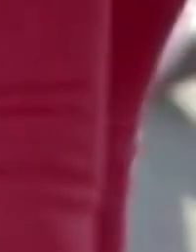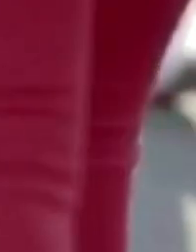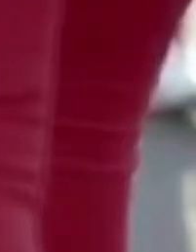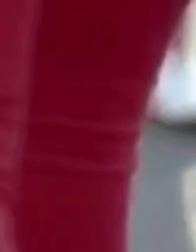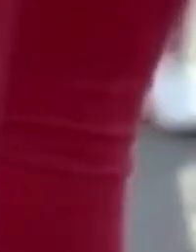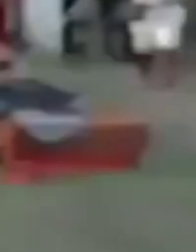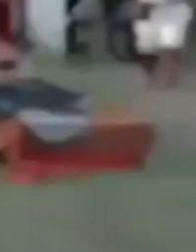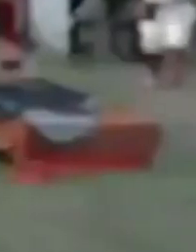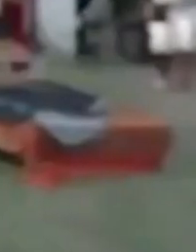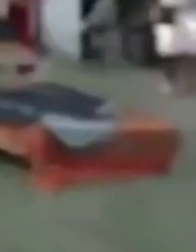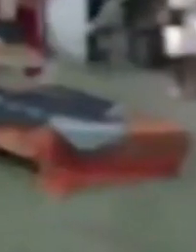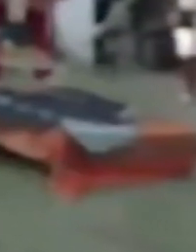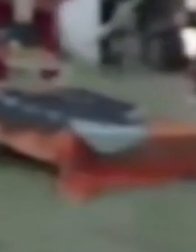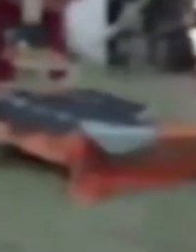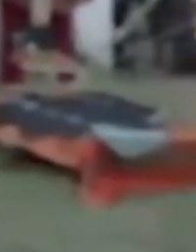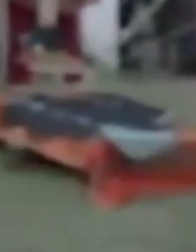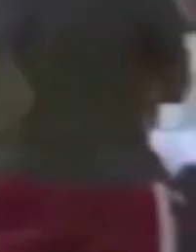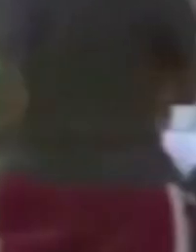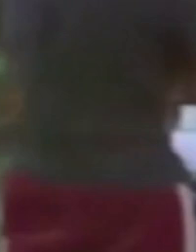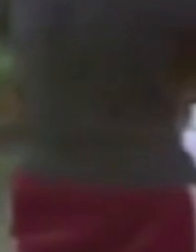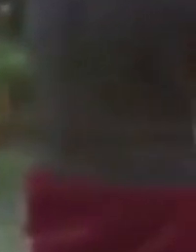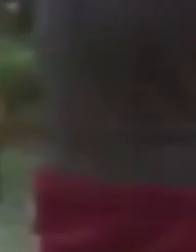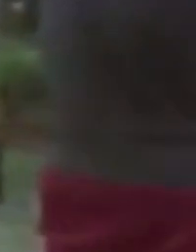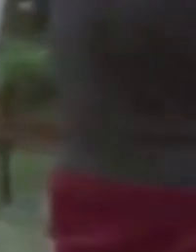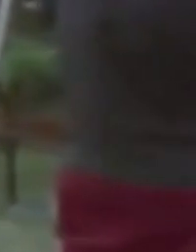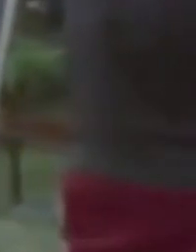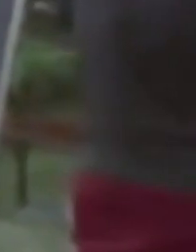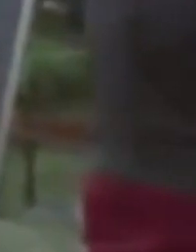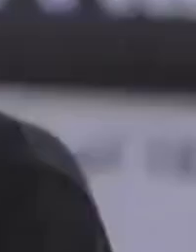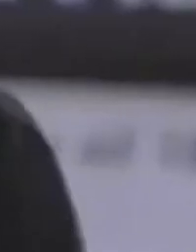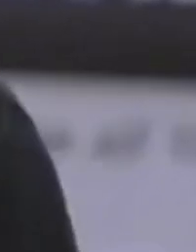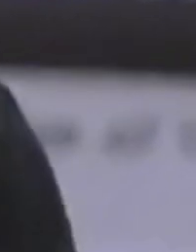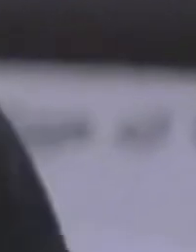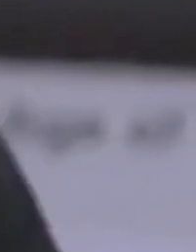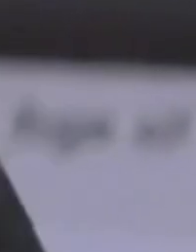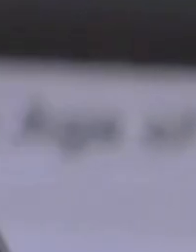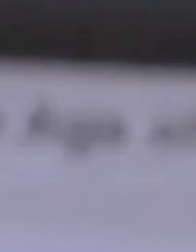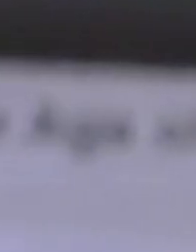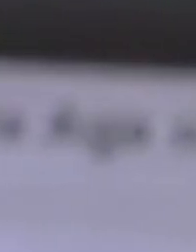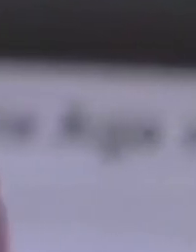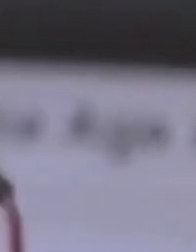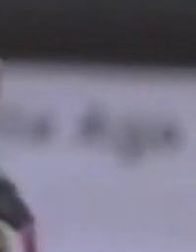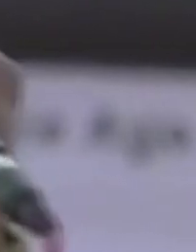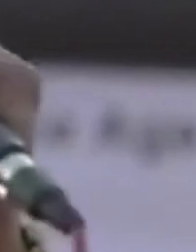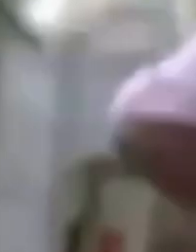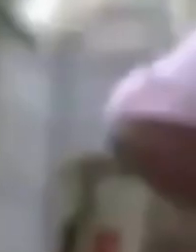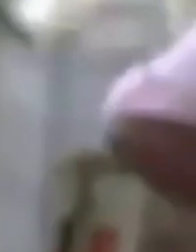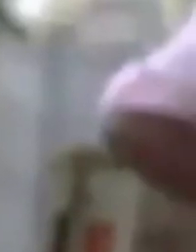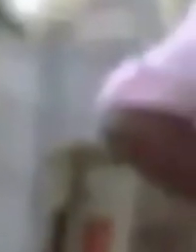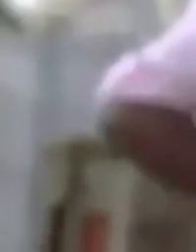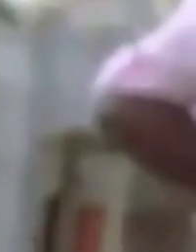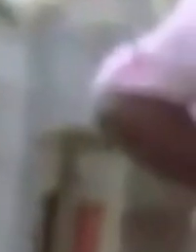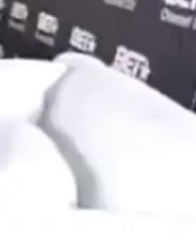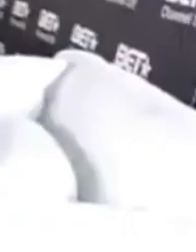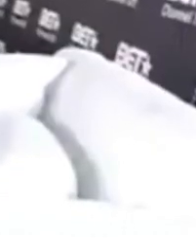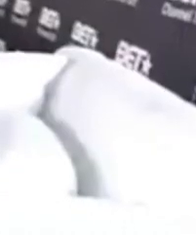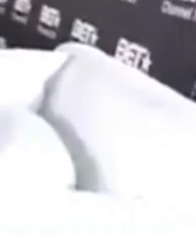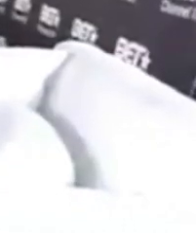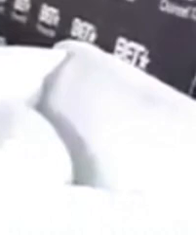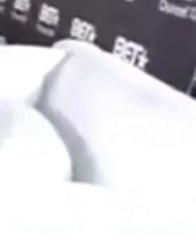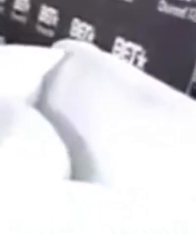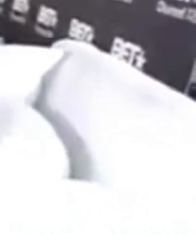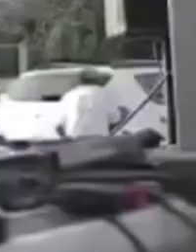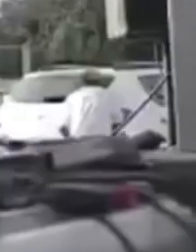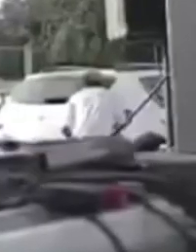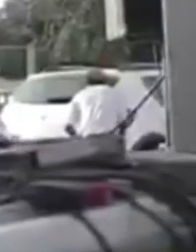Well, it features a variety of food and music, as well as children's entertainment, movie screenings, storytelling, and bike